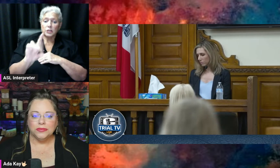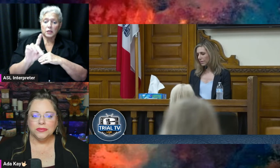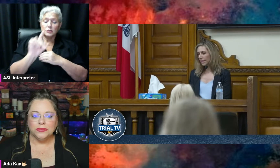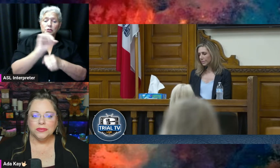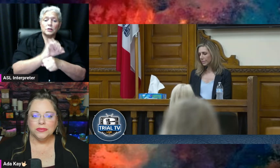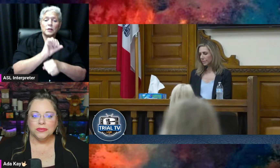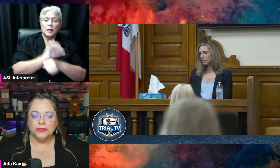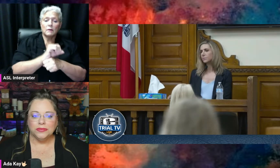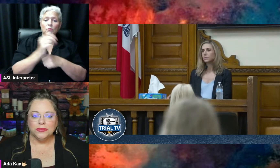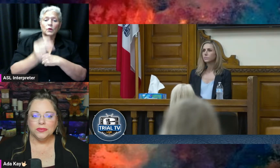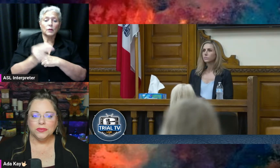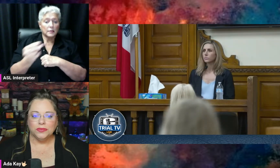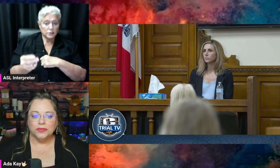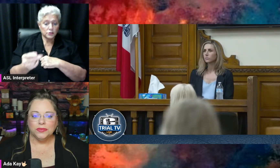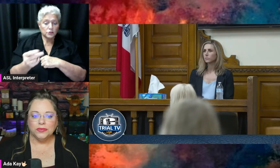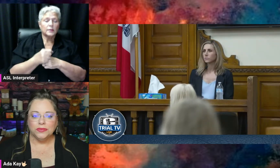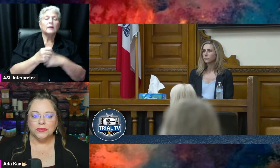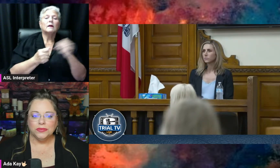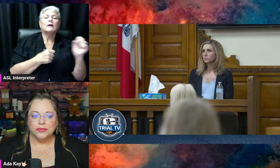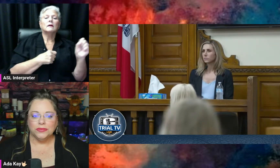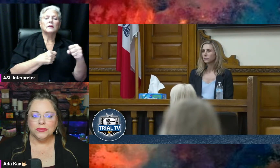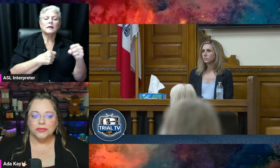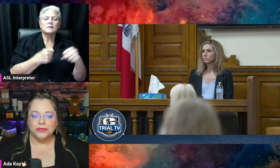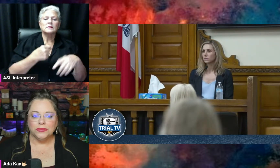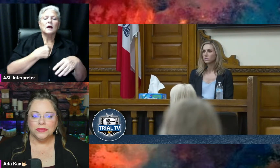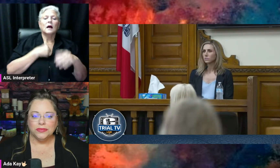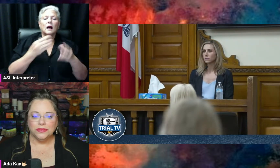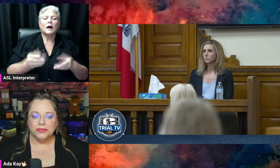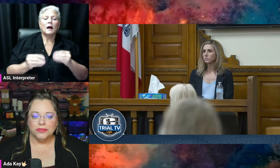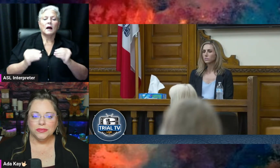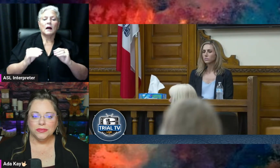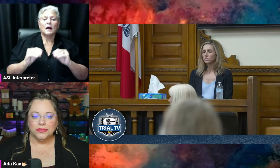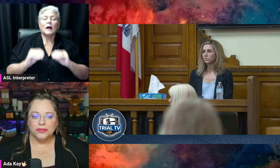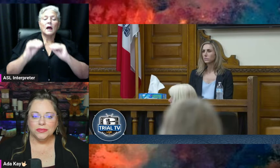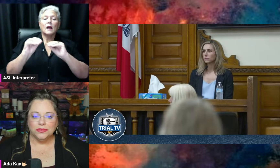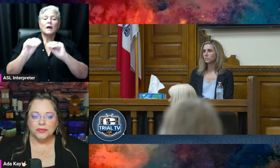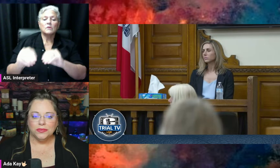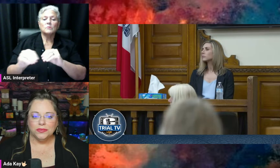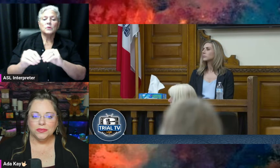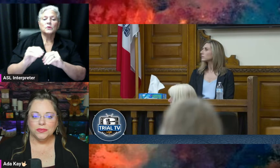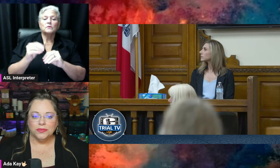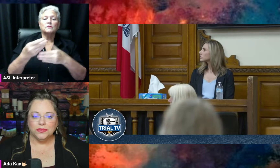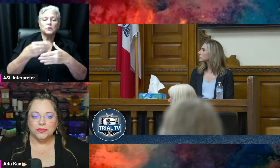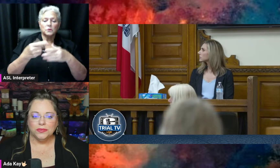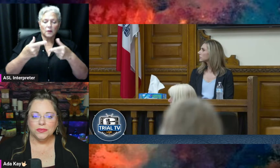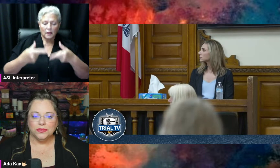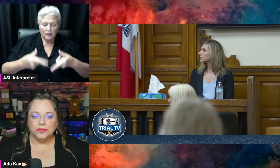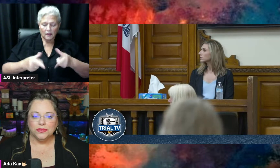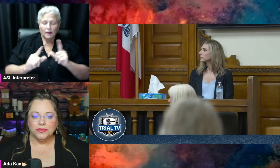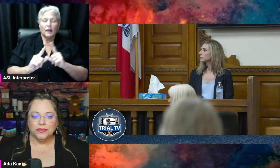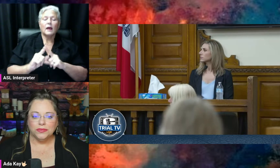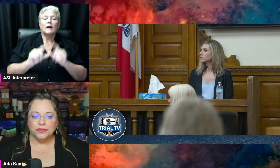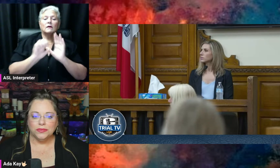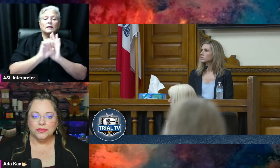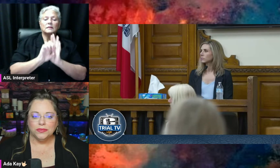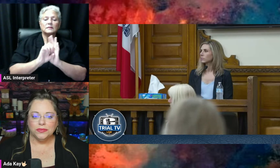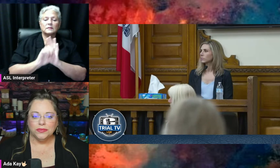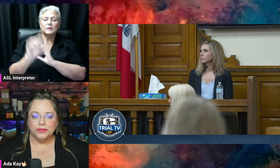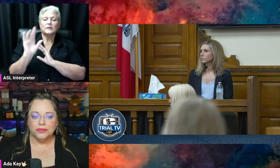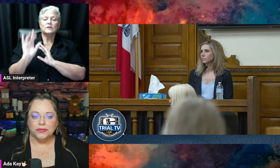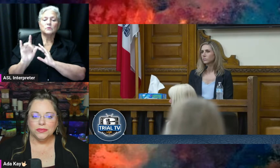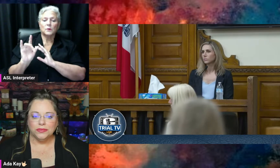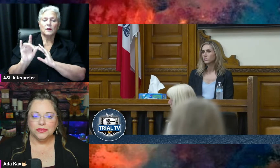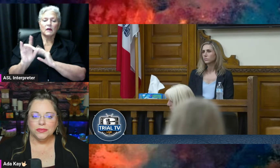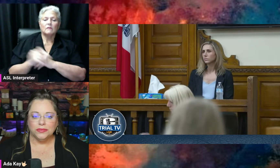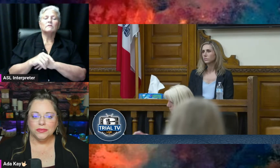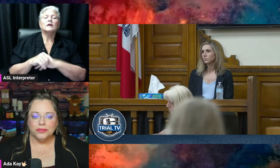history? Yes, it is. I move to admit Exhibit 25. Any objection? No objection. 25 is